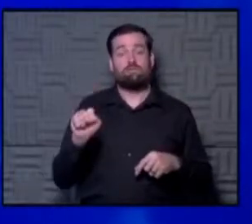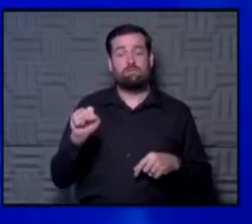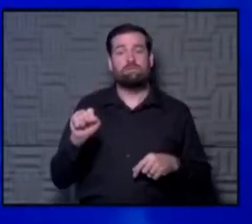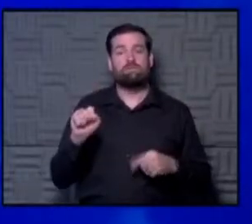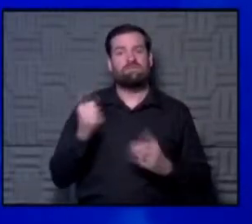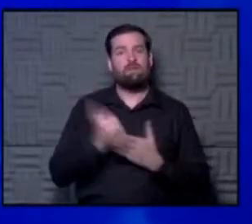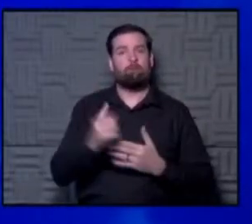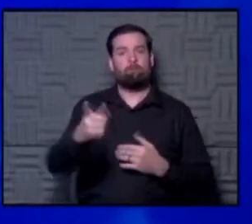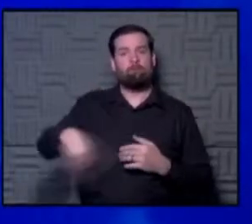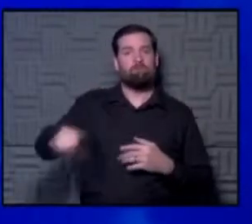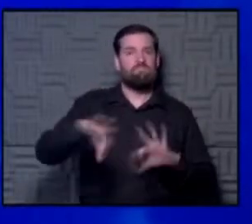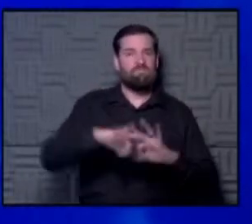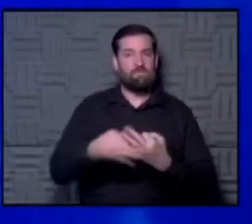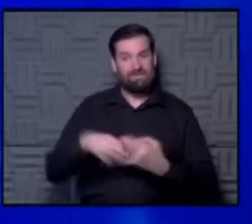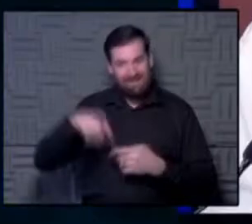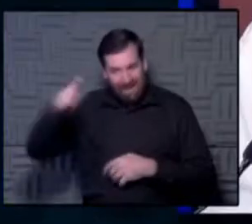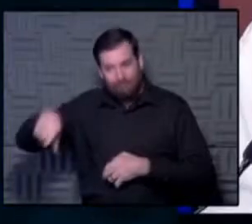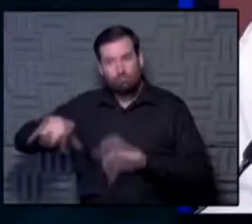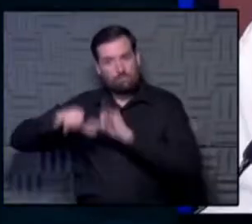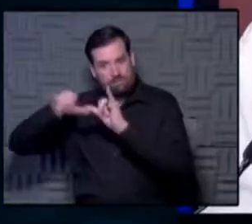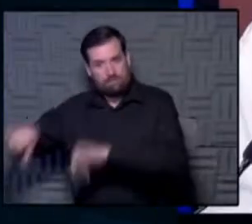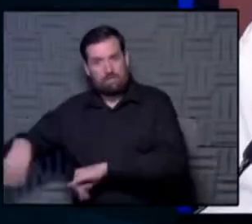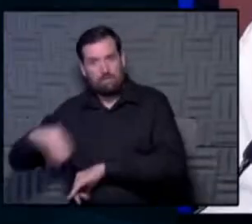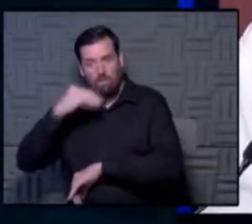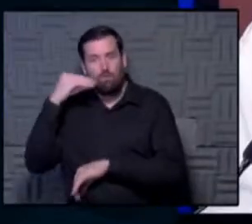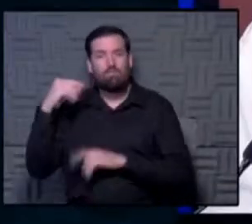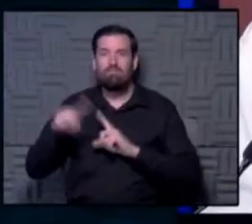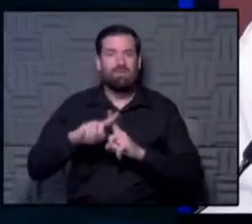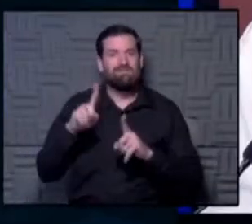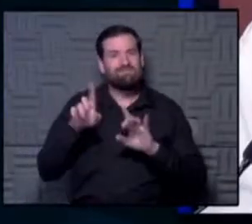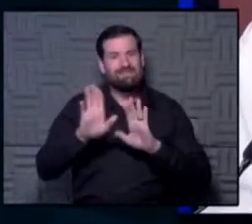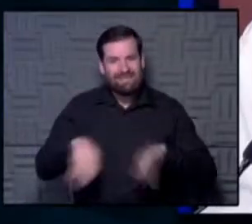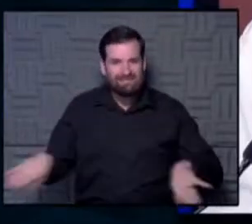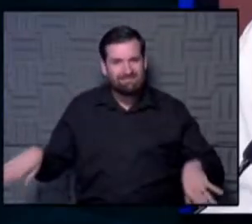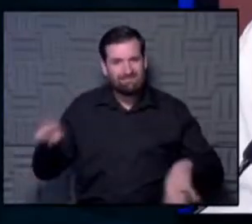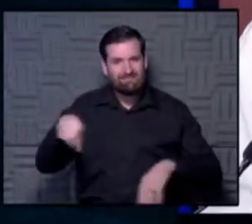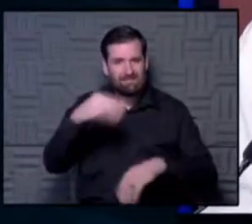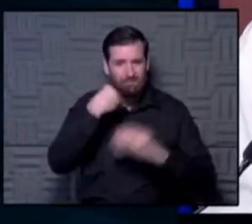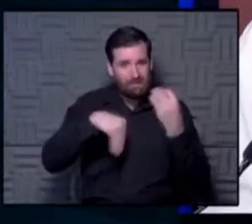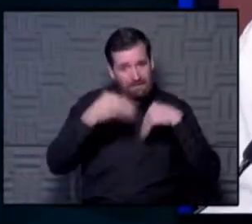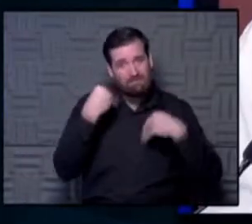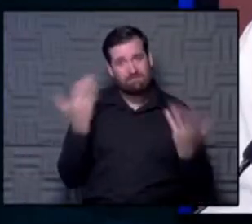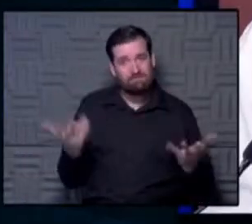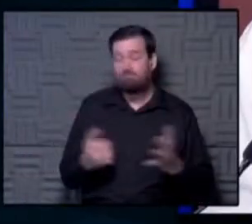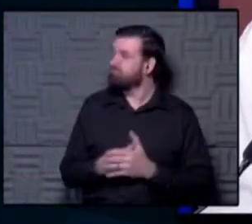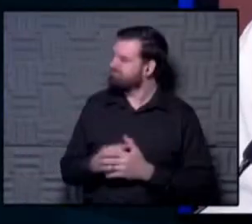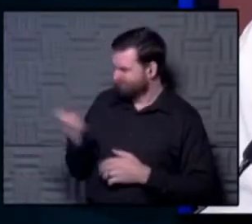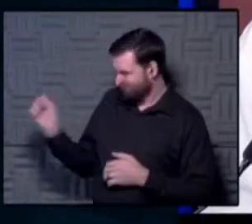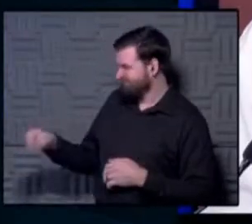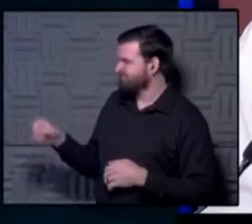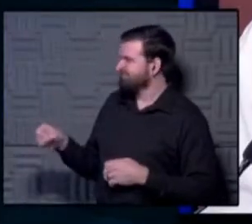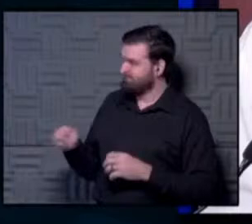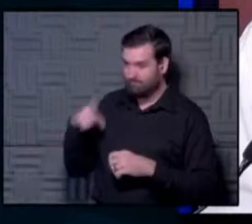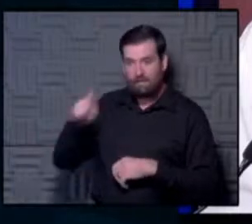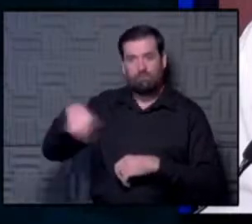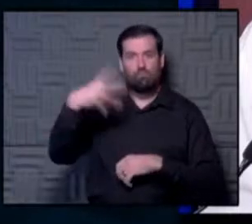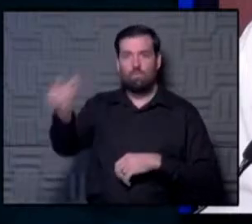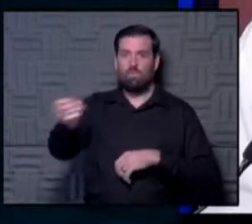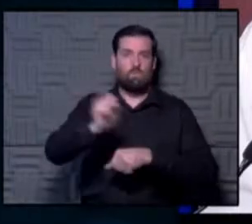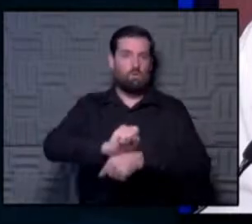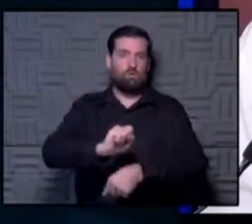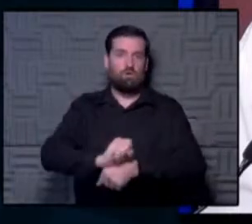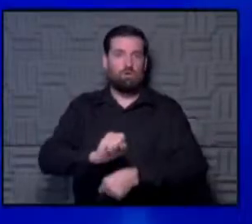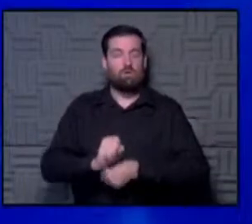families who have to stay home, but they got kids to feed. Right. It's tough. And so people go and they have to go to work. And